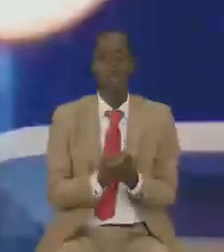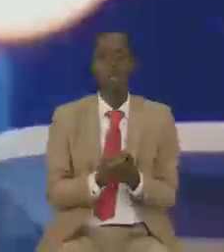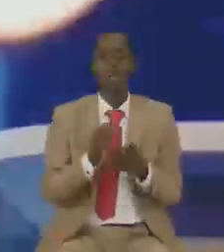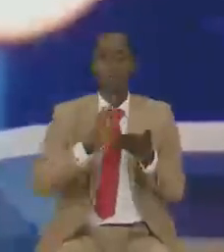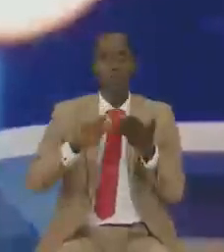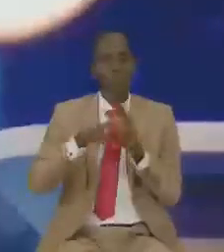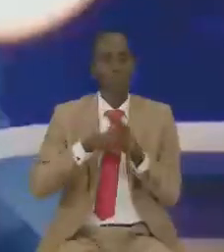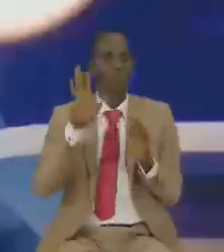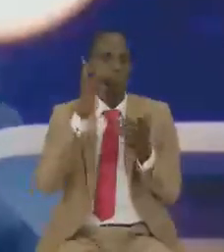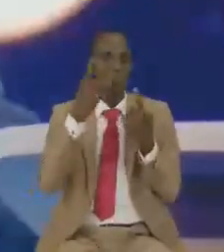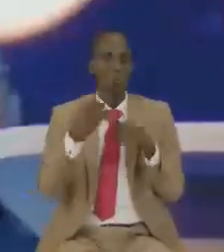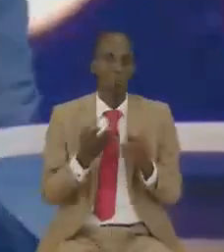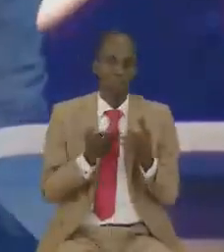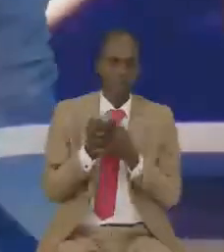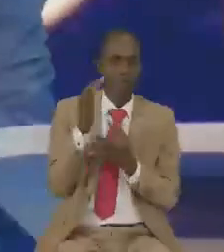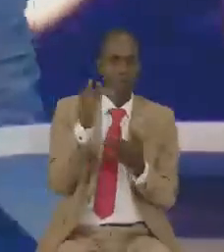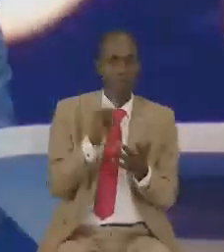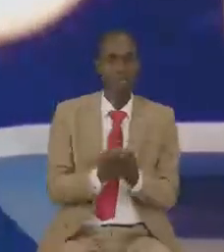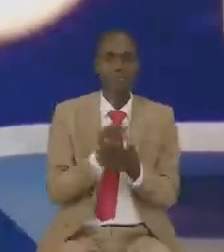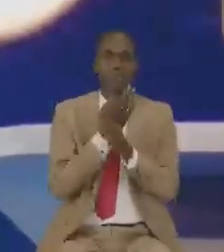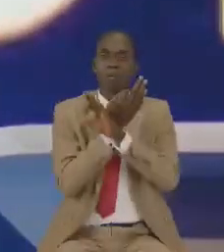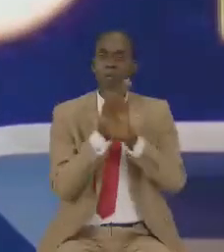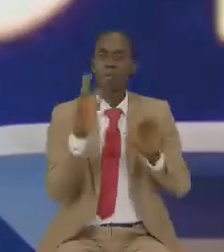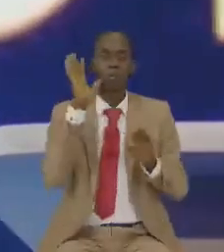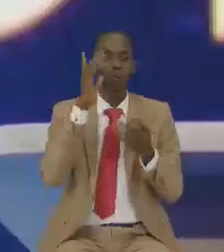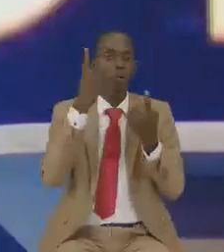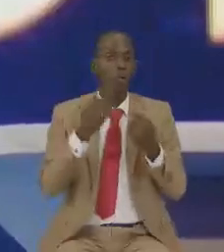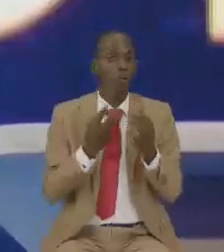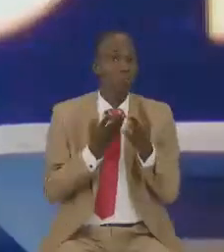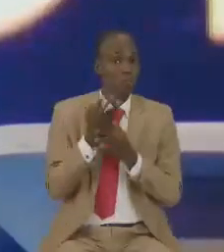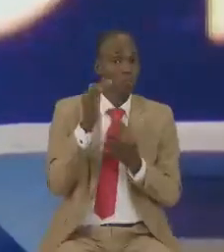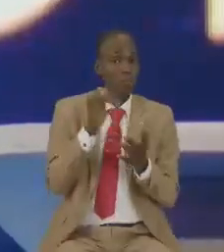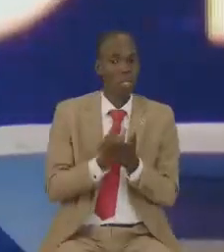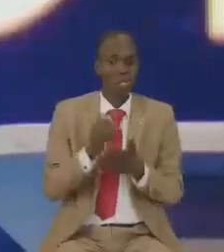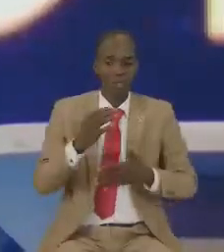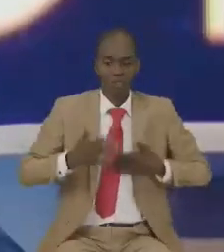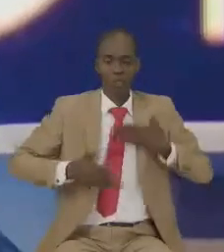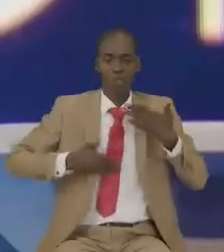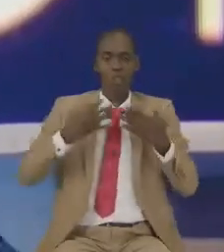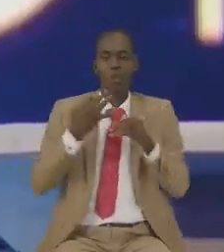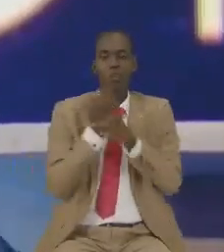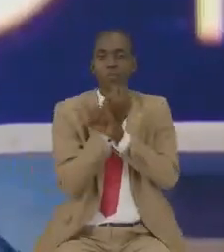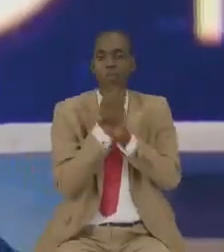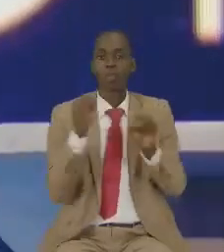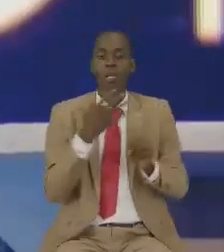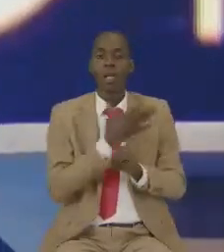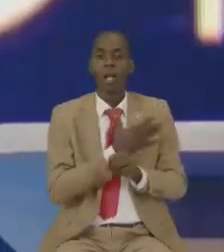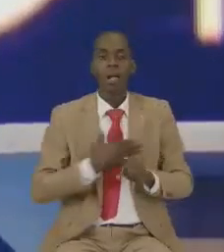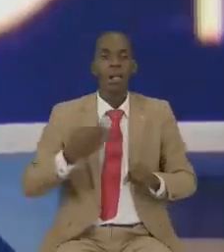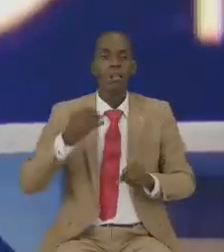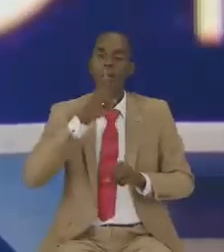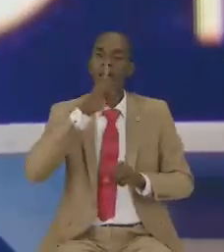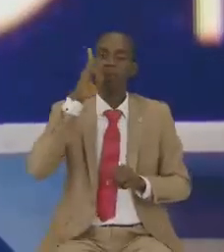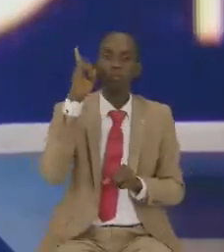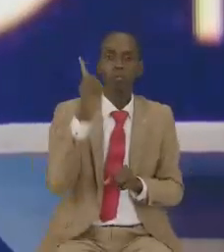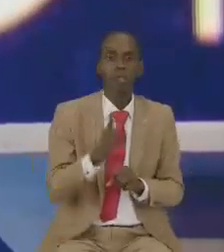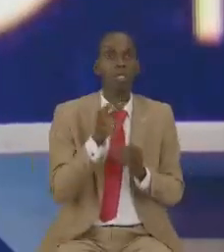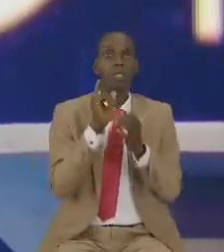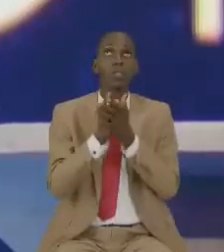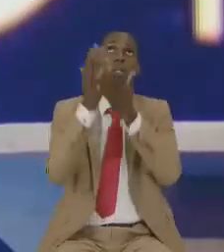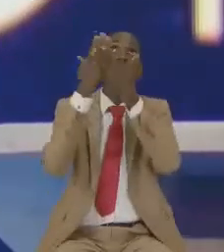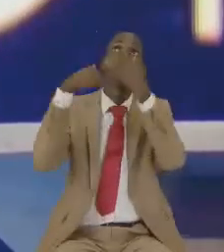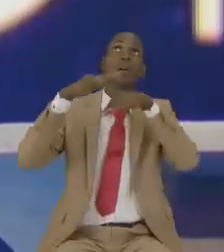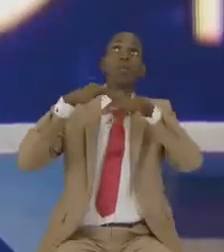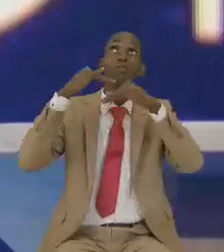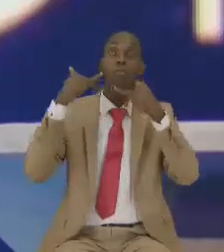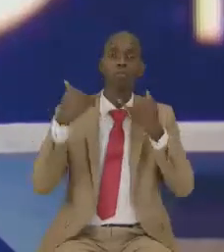thereby freedom will come, thereby the joy of salvation and the assurance that heaven now